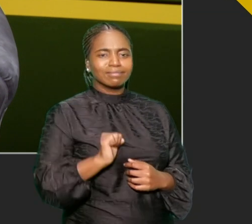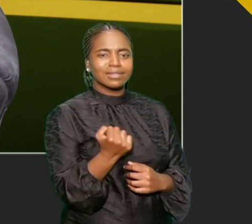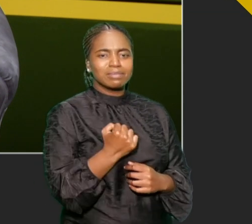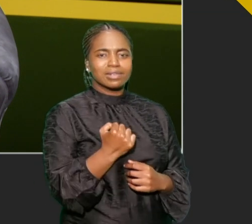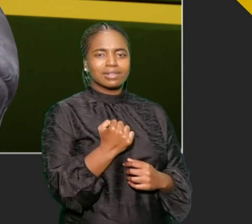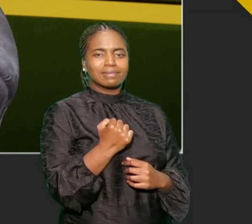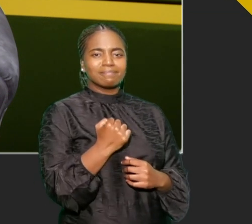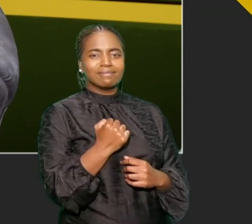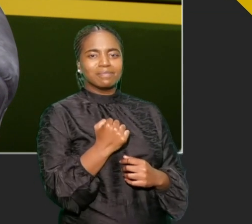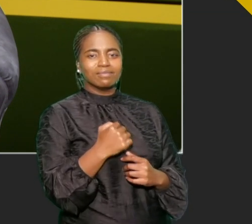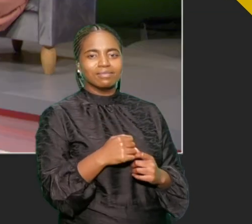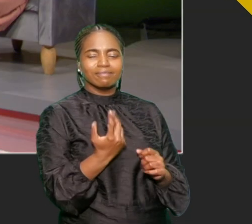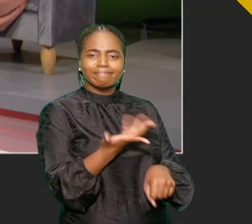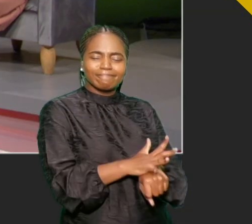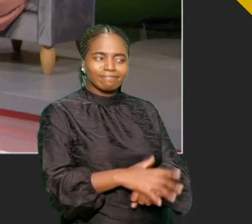asekho.